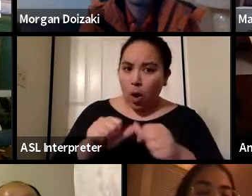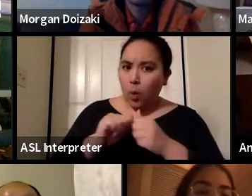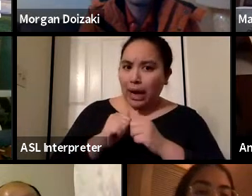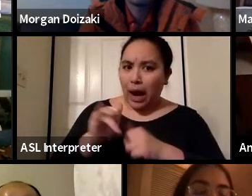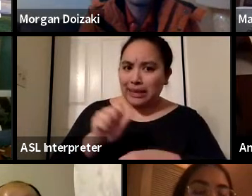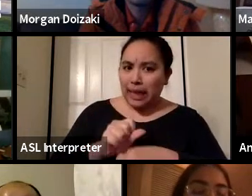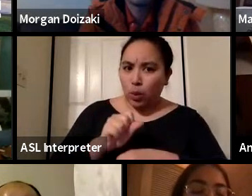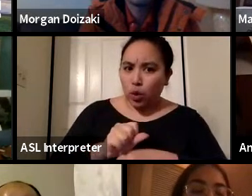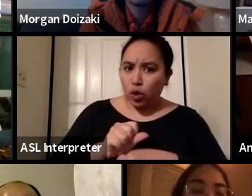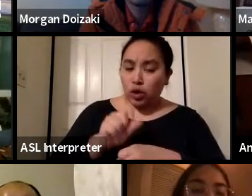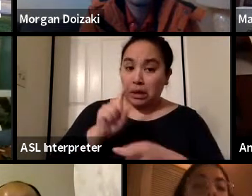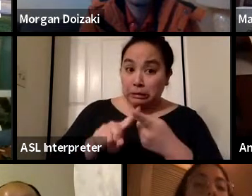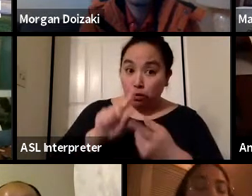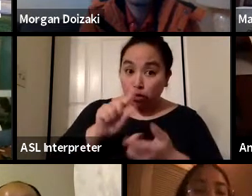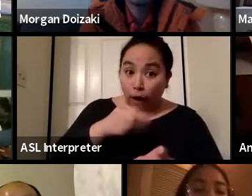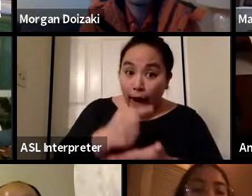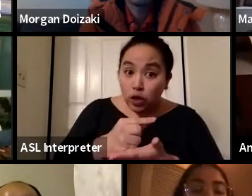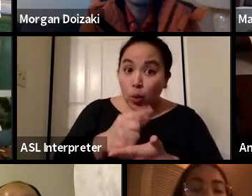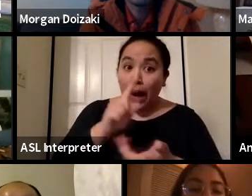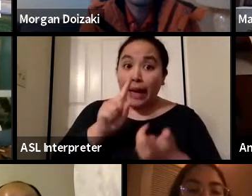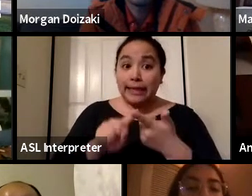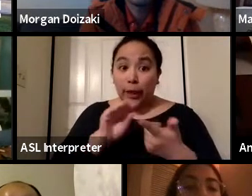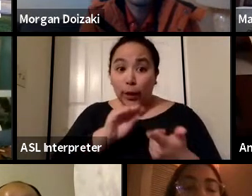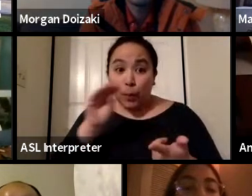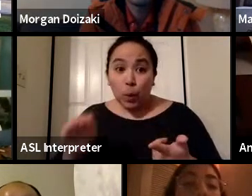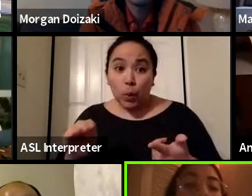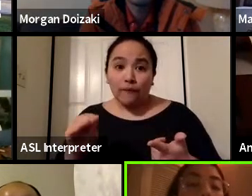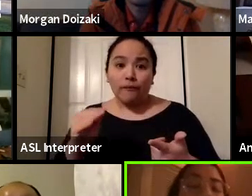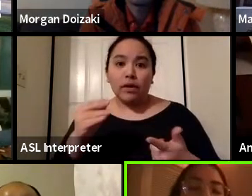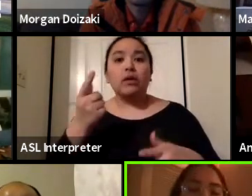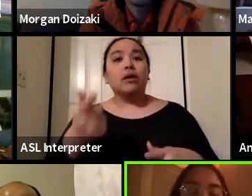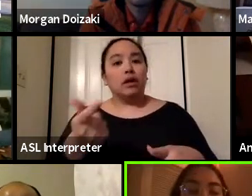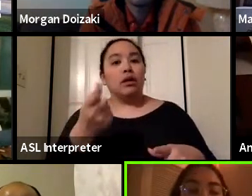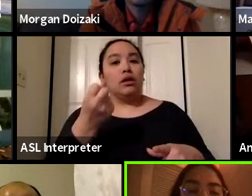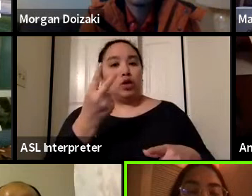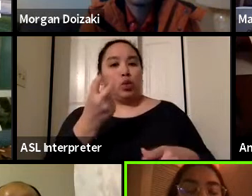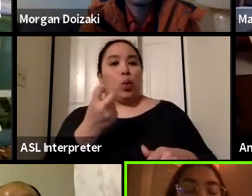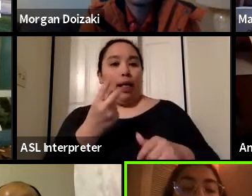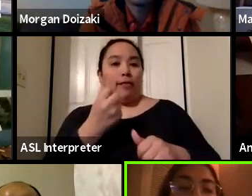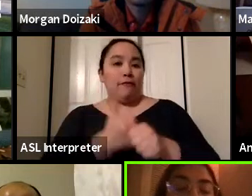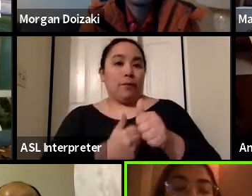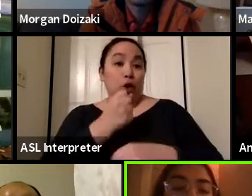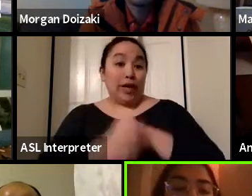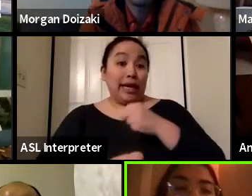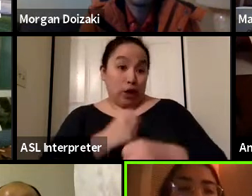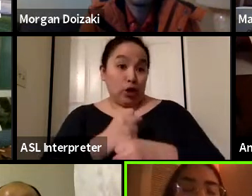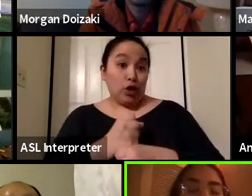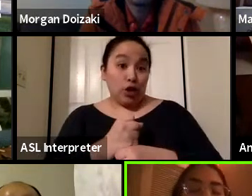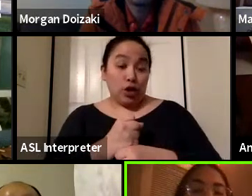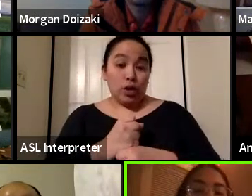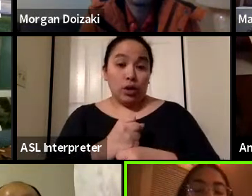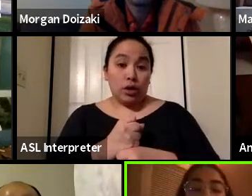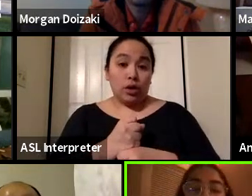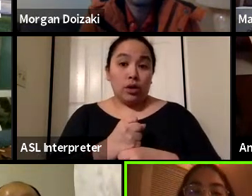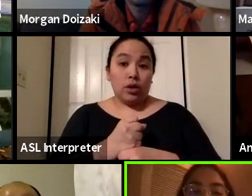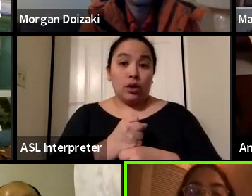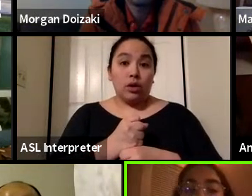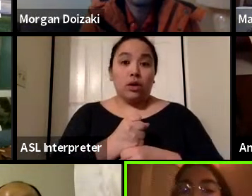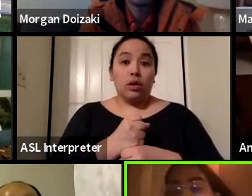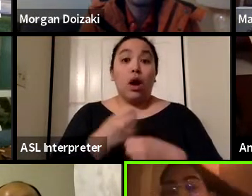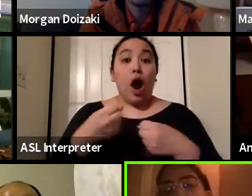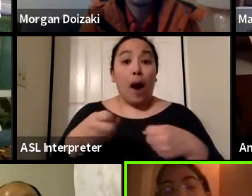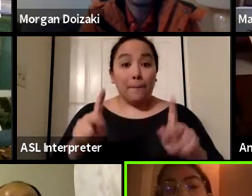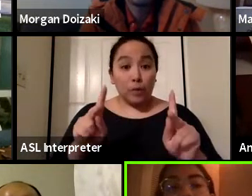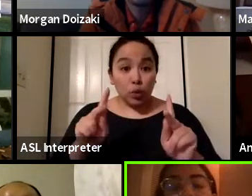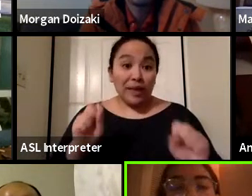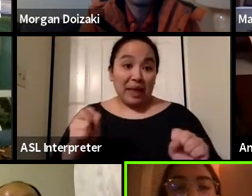work? Do they graduate? Do they move into another level? 12 per year, with the opportunity for them to come back if they want